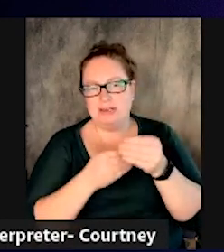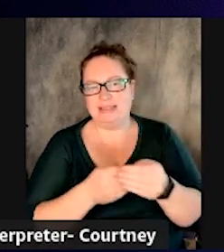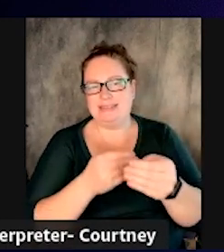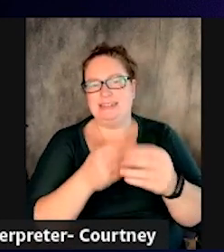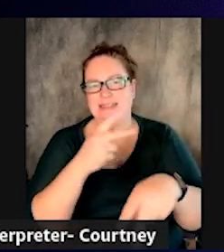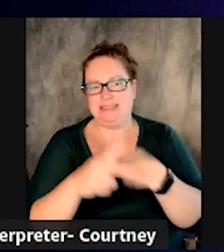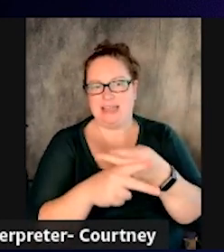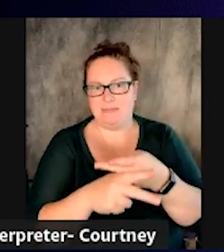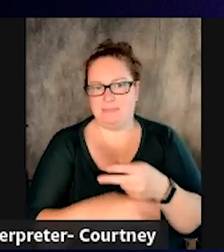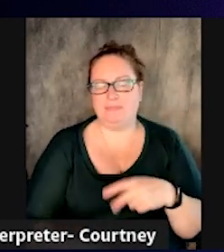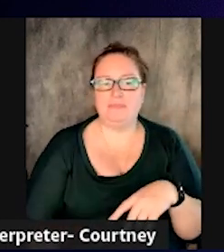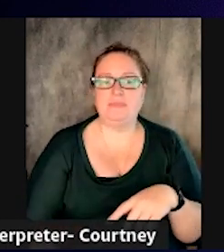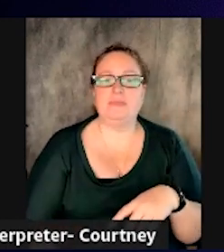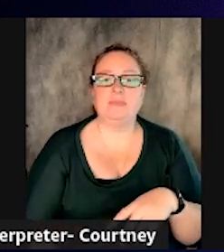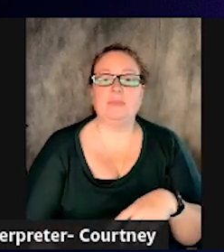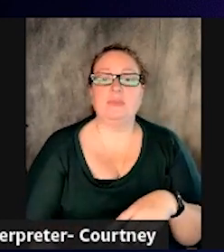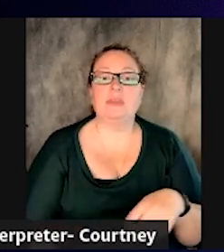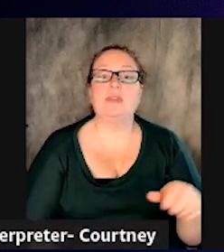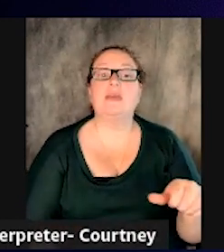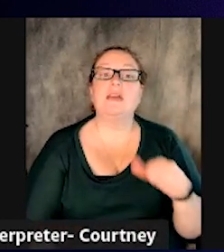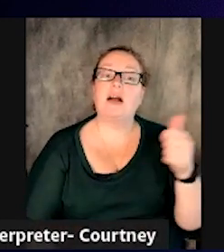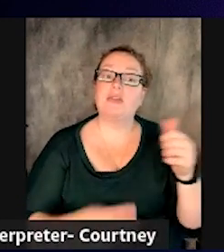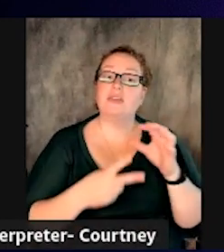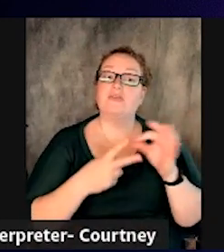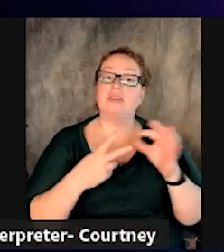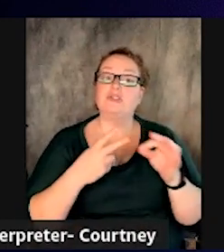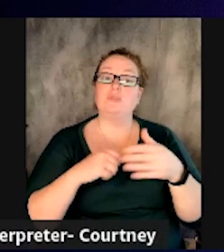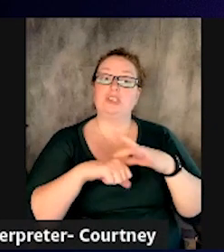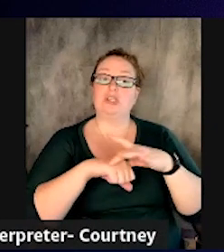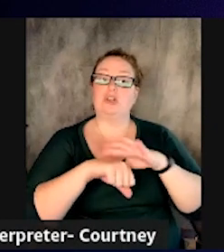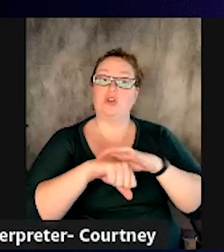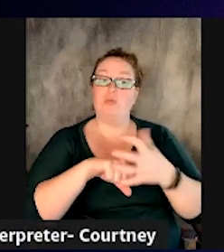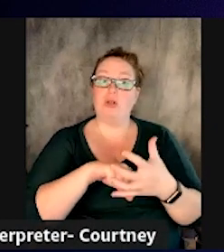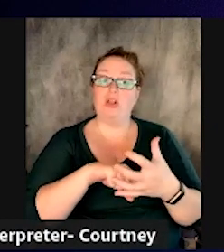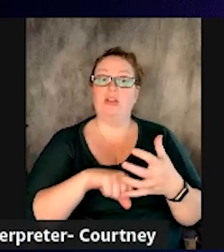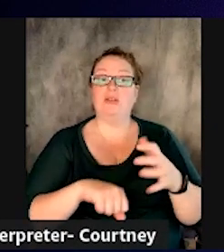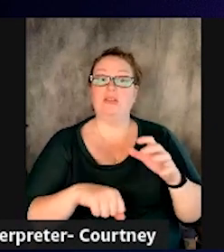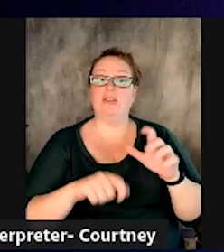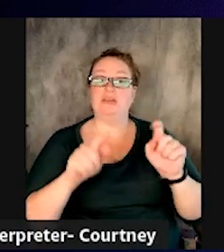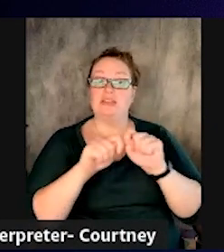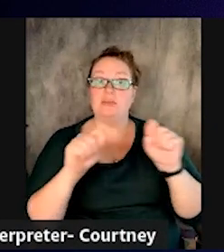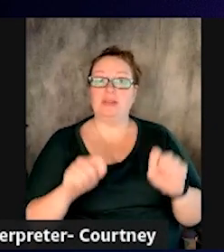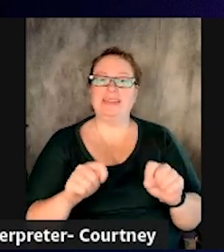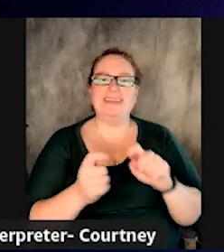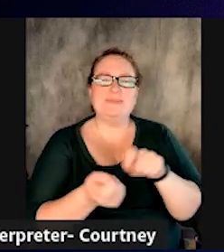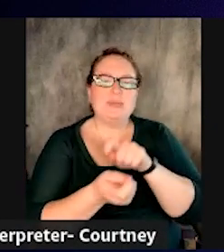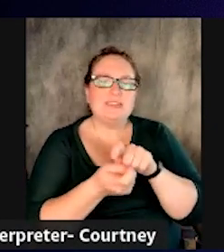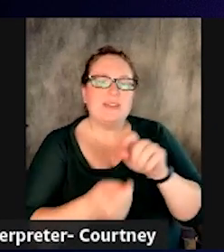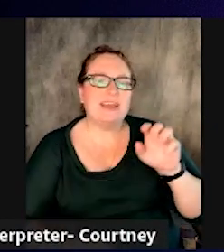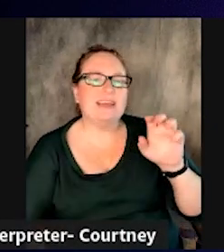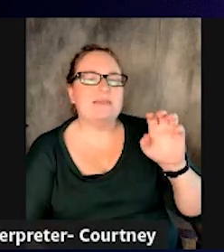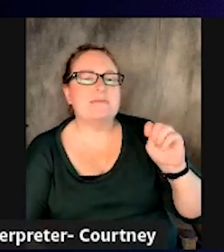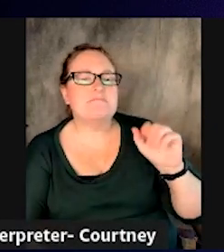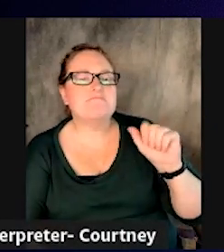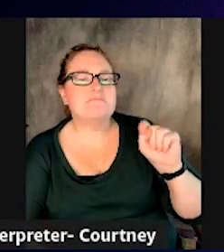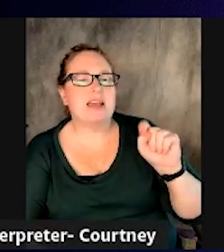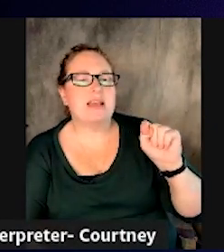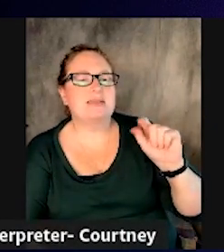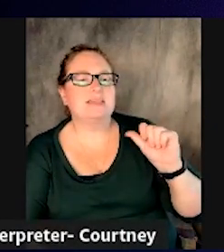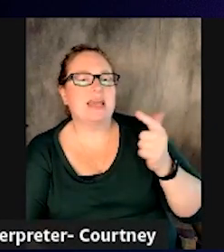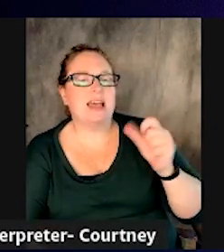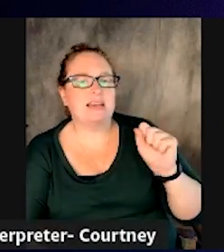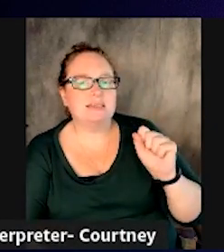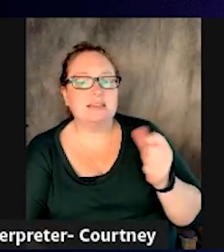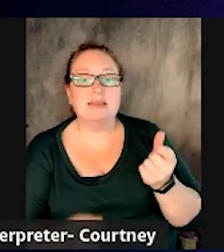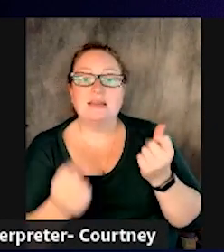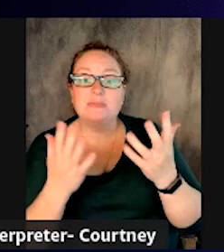Another feature, which is a global template, is specifying map tags. Many of the MGN customers also